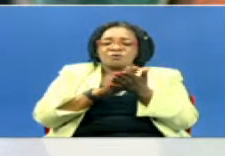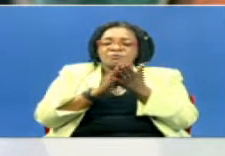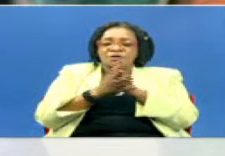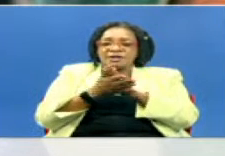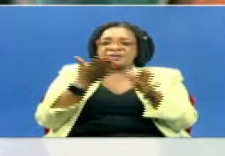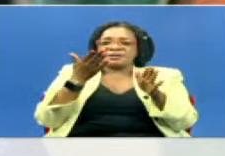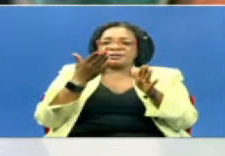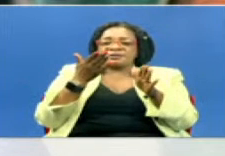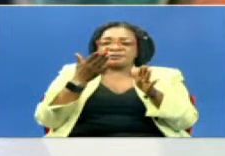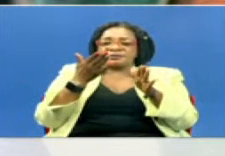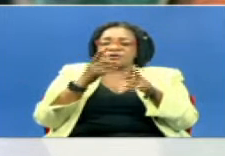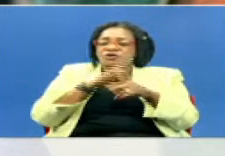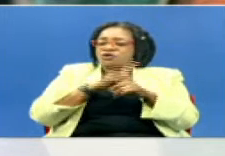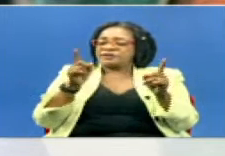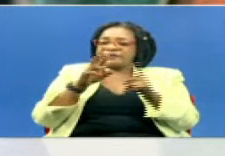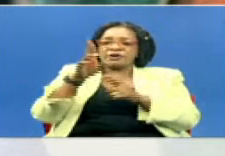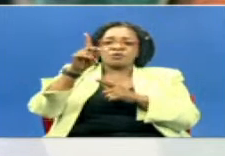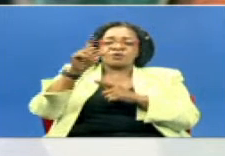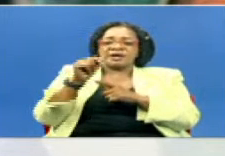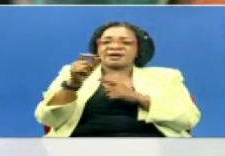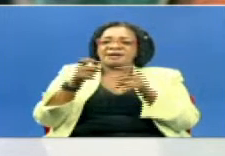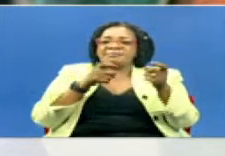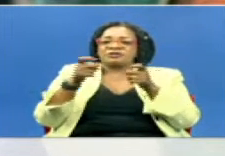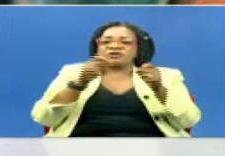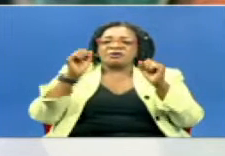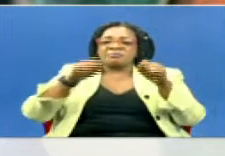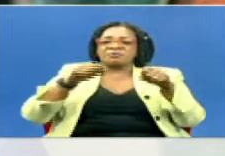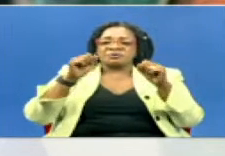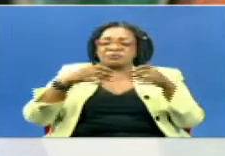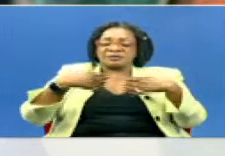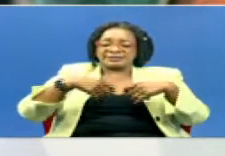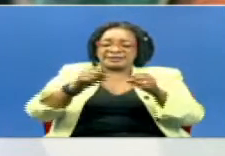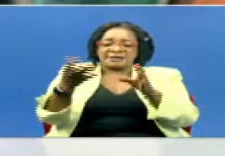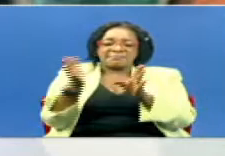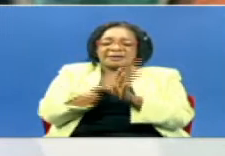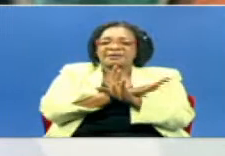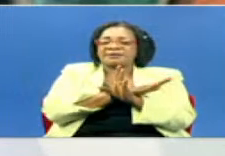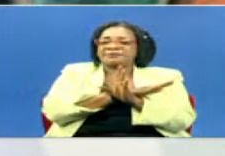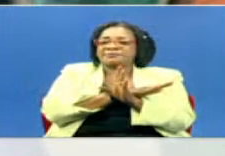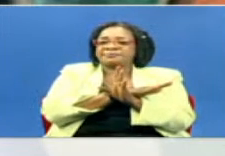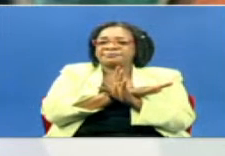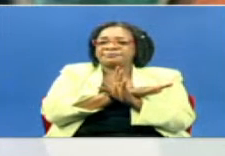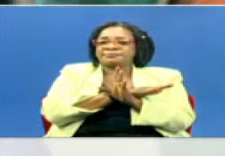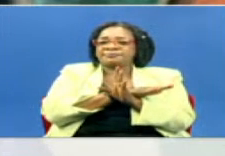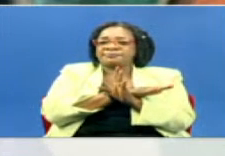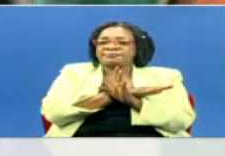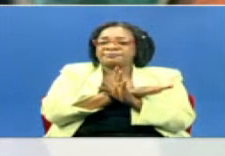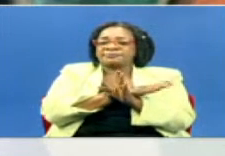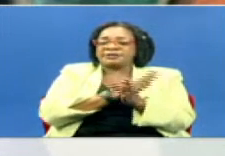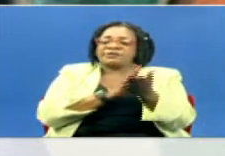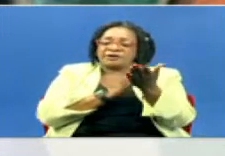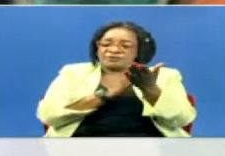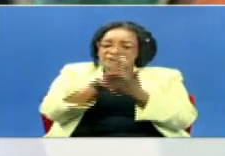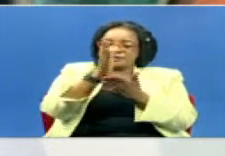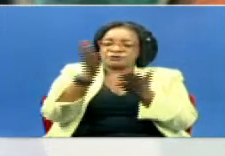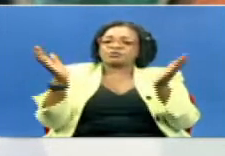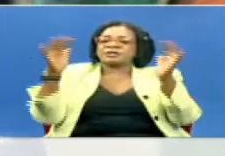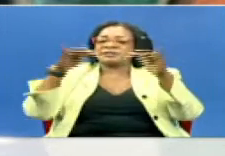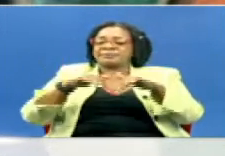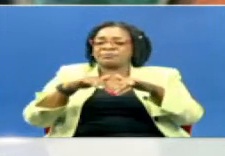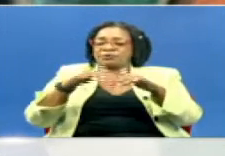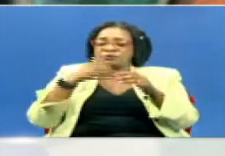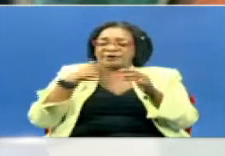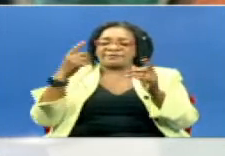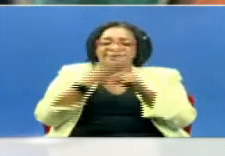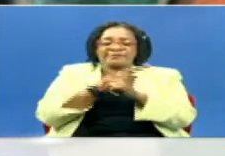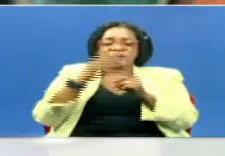UDA administration, will dare take this country backwards. So the right to assemble, the right to hold different